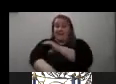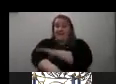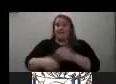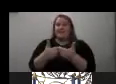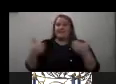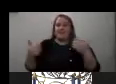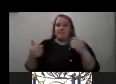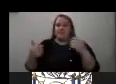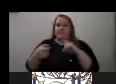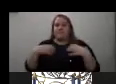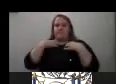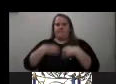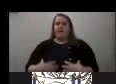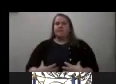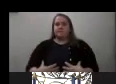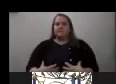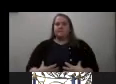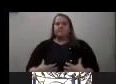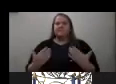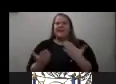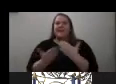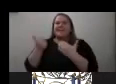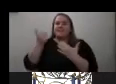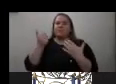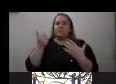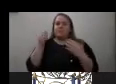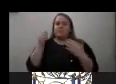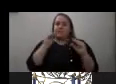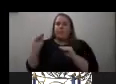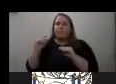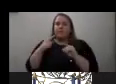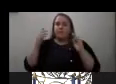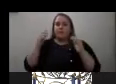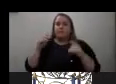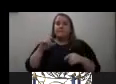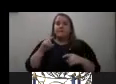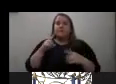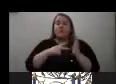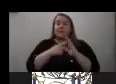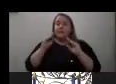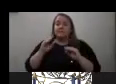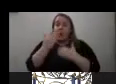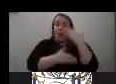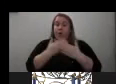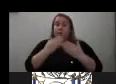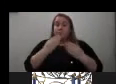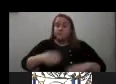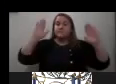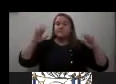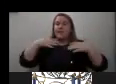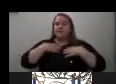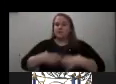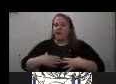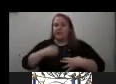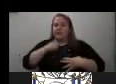have a easier time to move. When they lift their arms up, their whole jacket doesn't move, just their arms